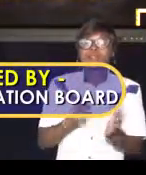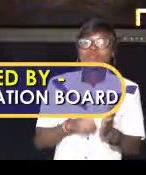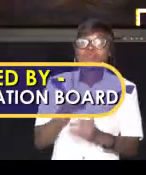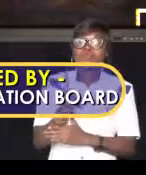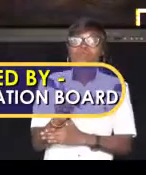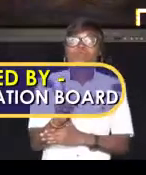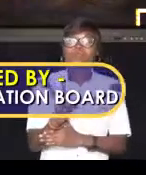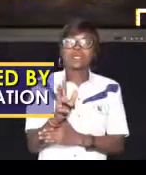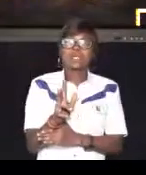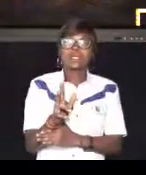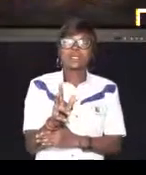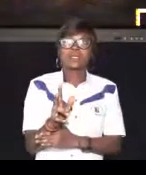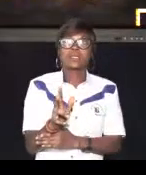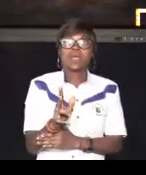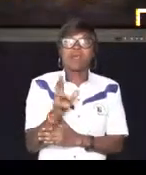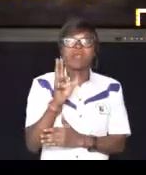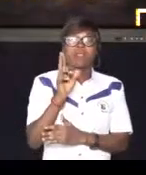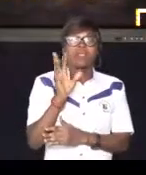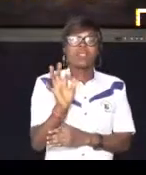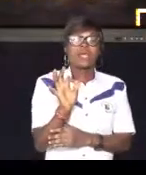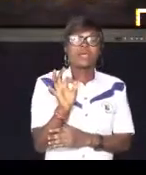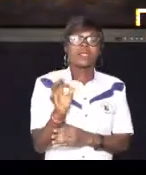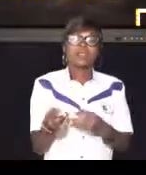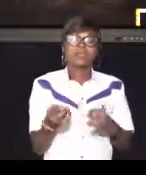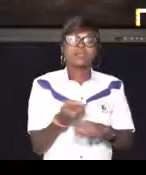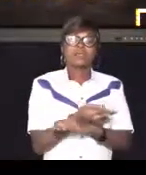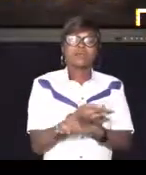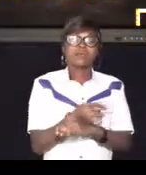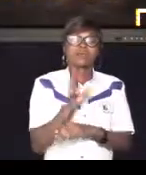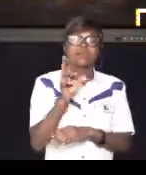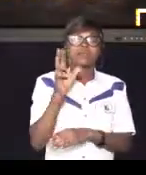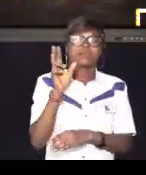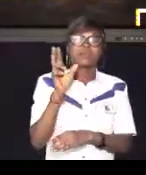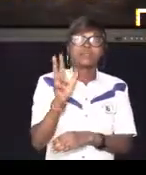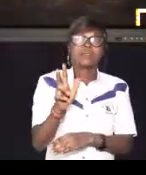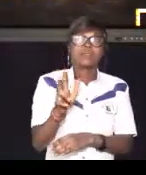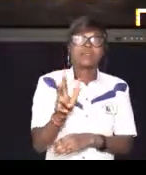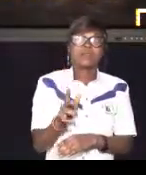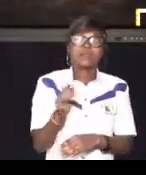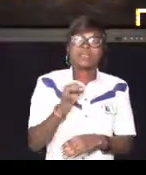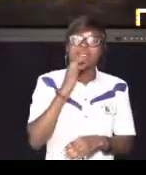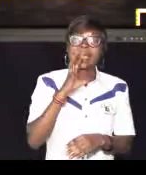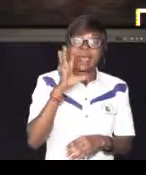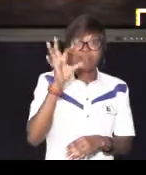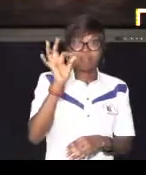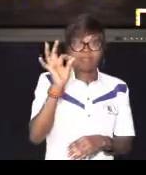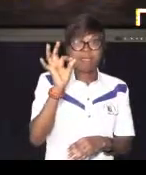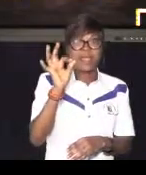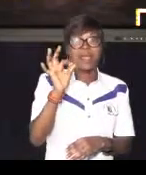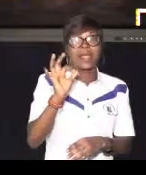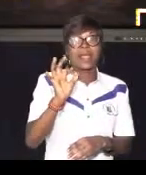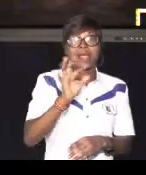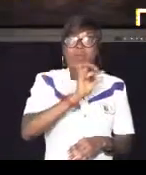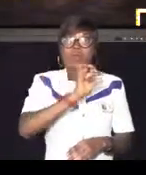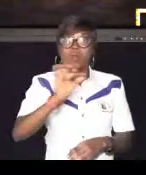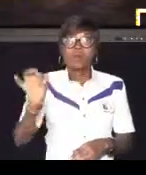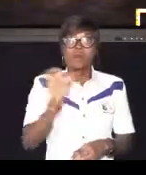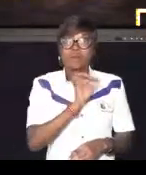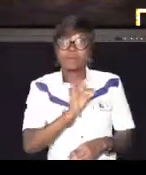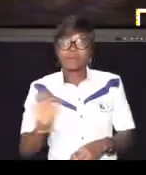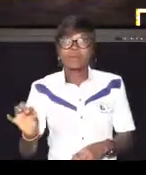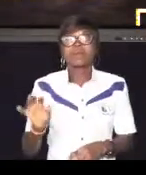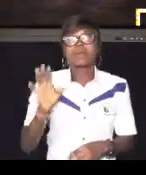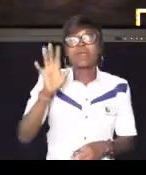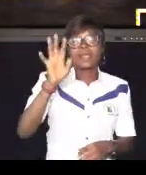one, 3. 9 times 3 is 27, because what this means is that there are 9 rows in 3 places. That's 9